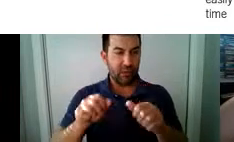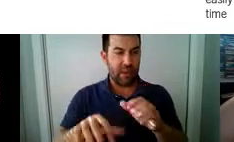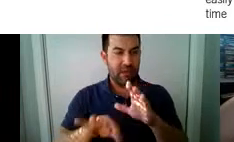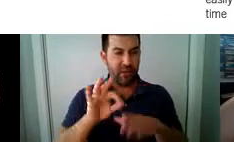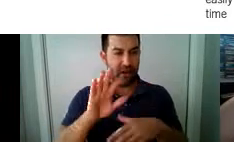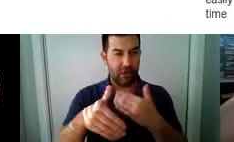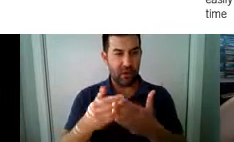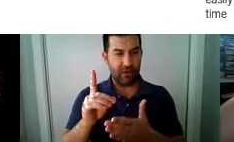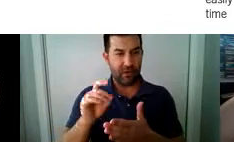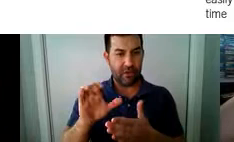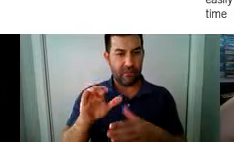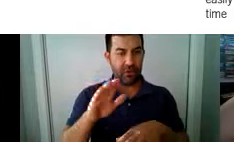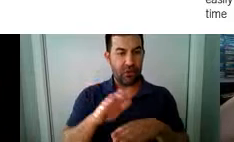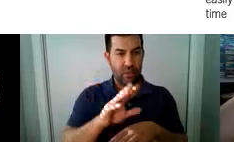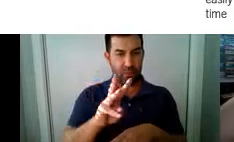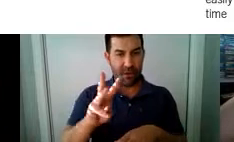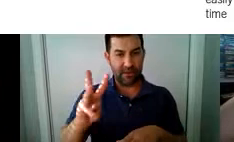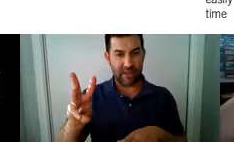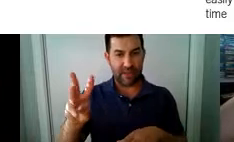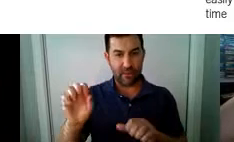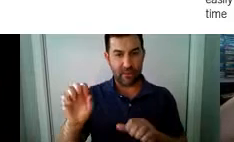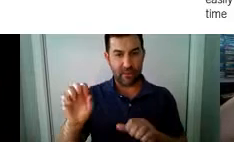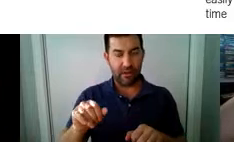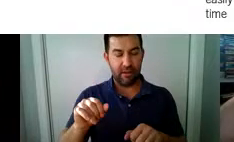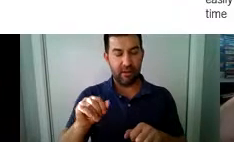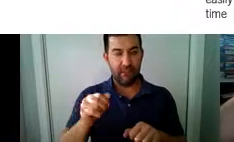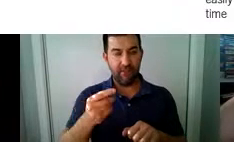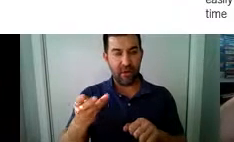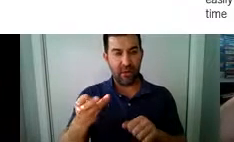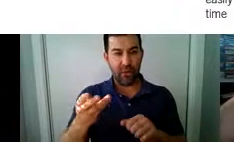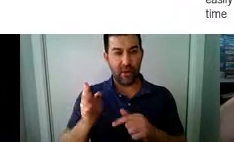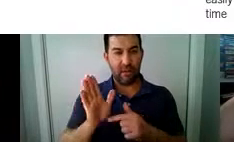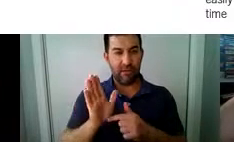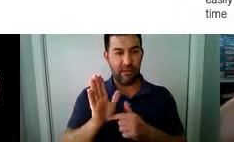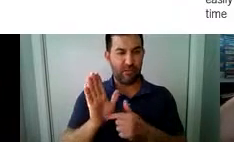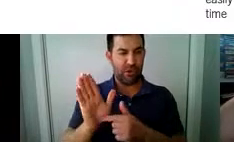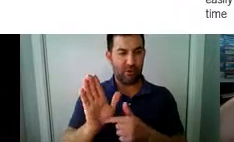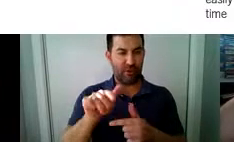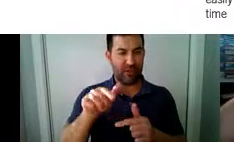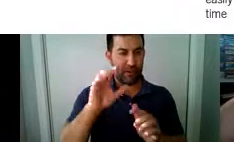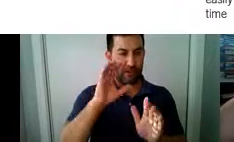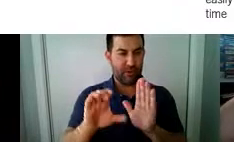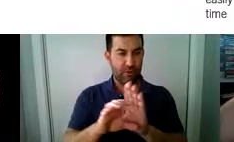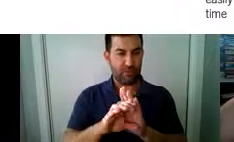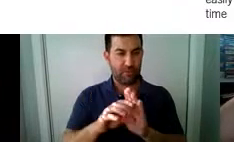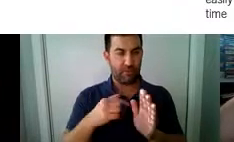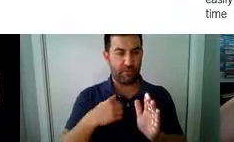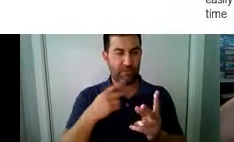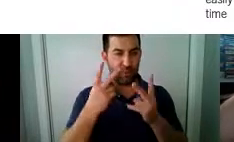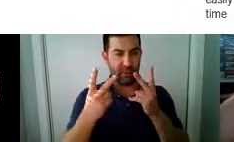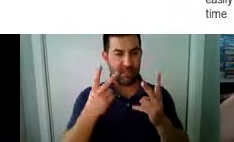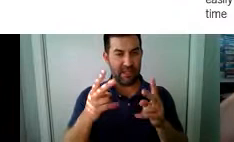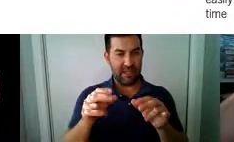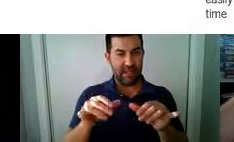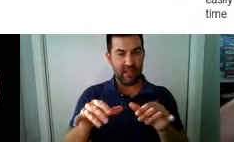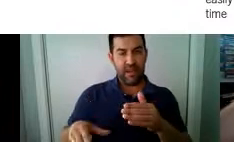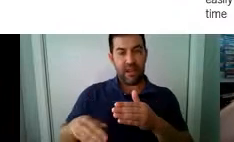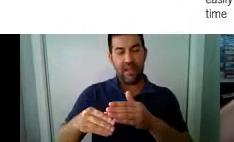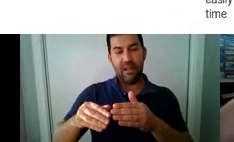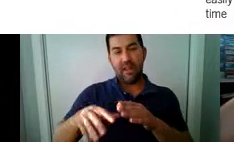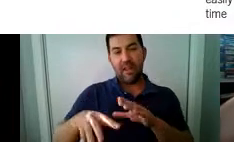documents on our website. But just a few highlights from this image. So we're seeing the extension of the